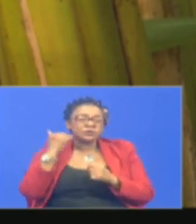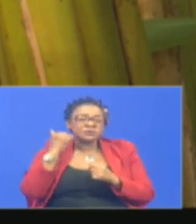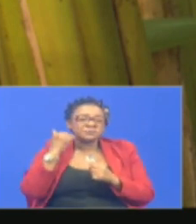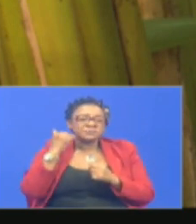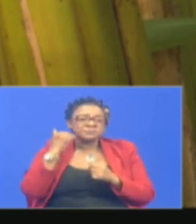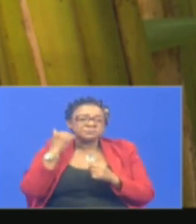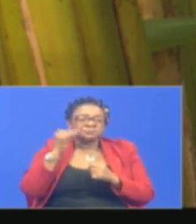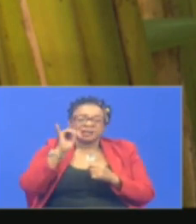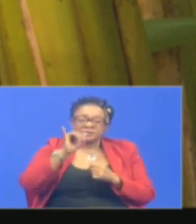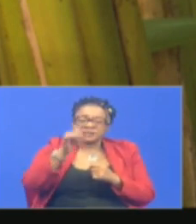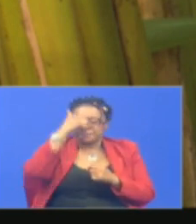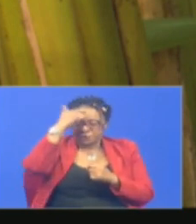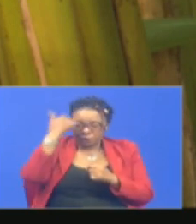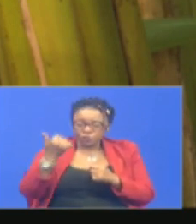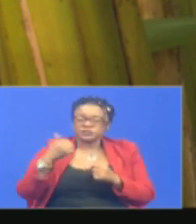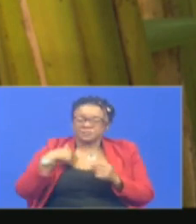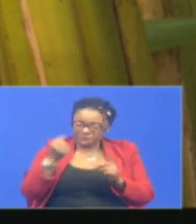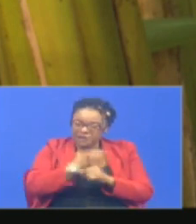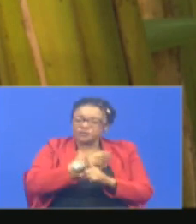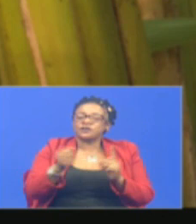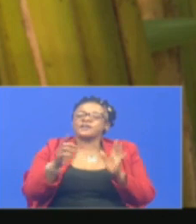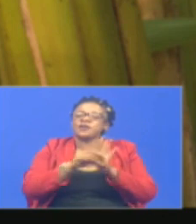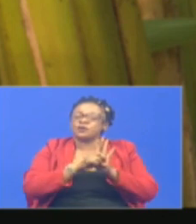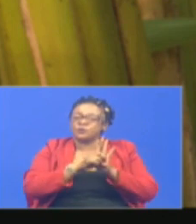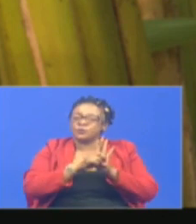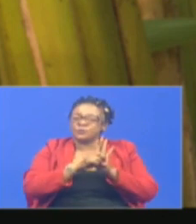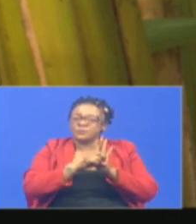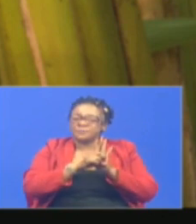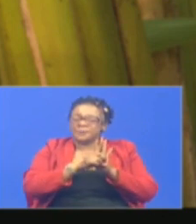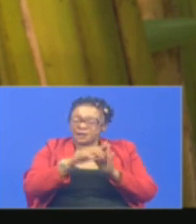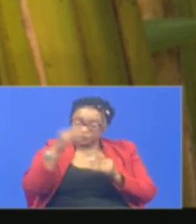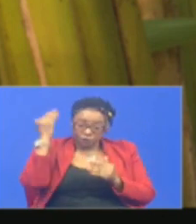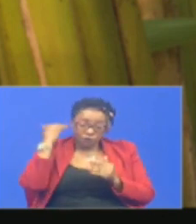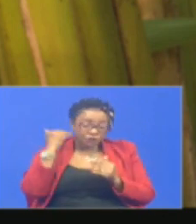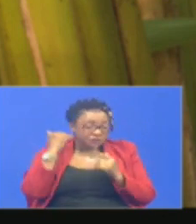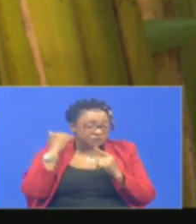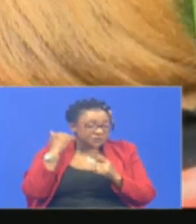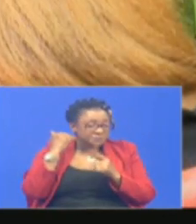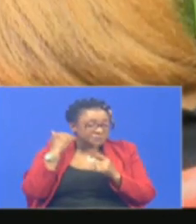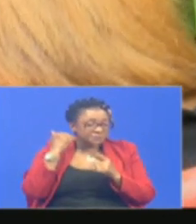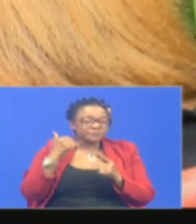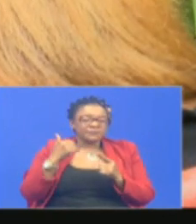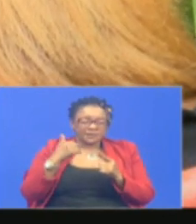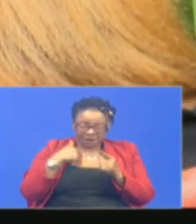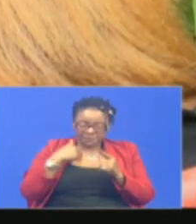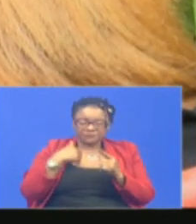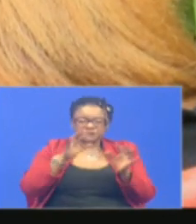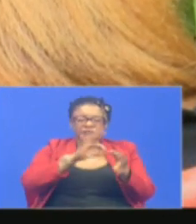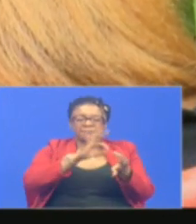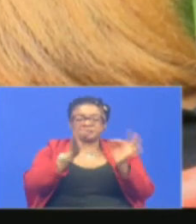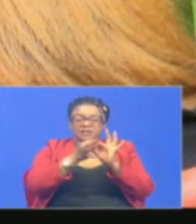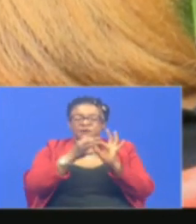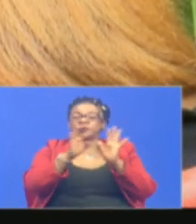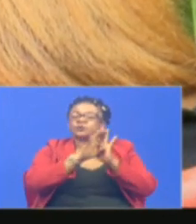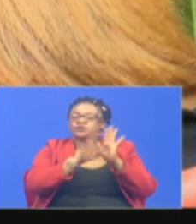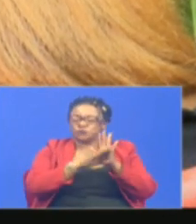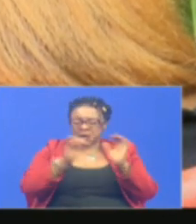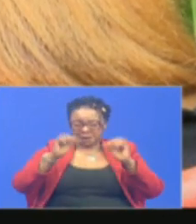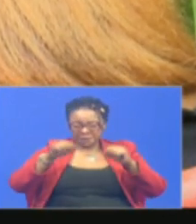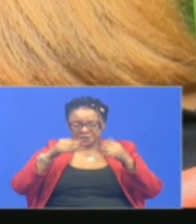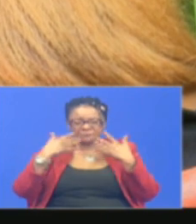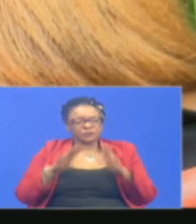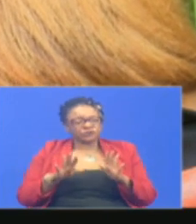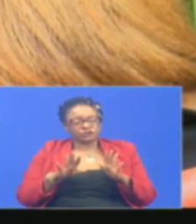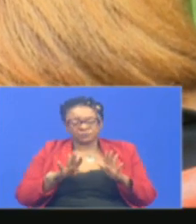is because there have been violations of the law. And the courts, as interpreters of the constitution, have agreed